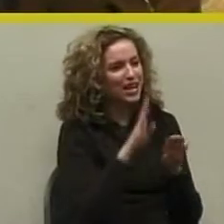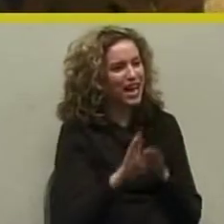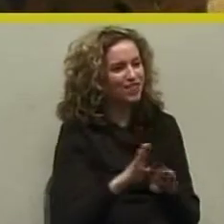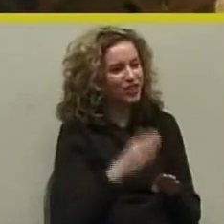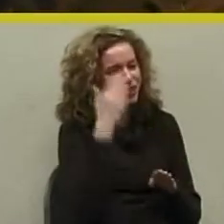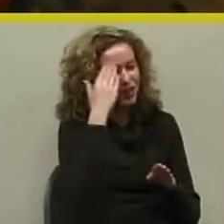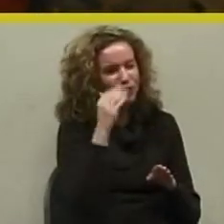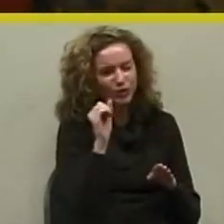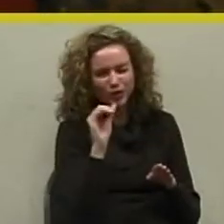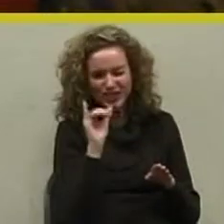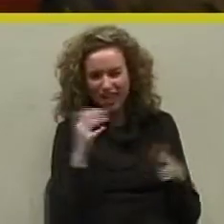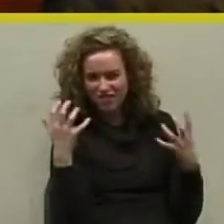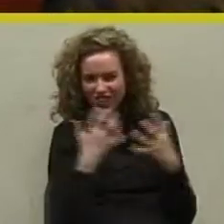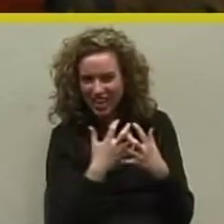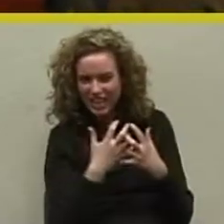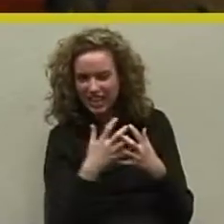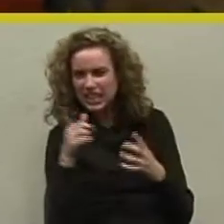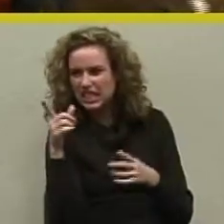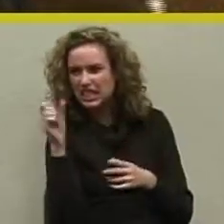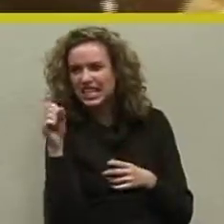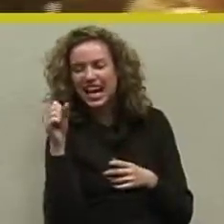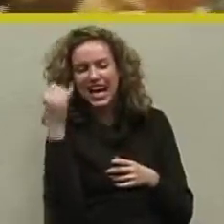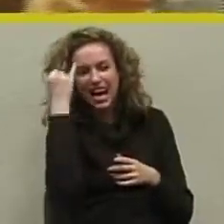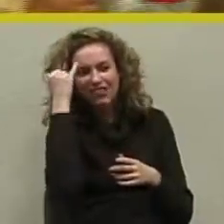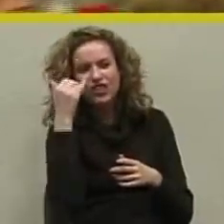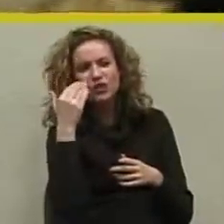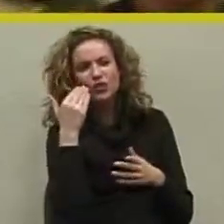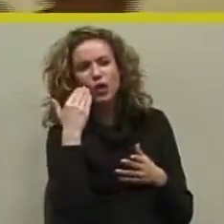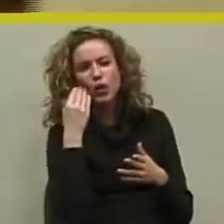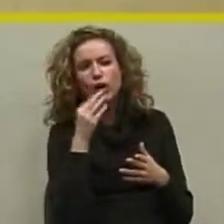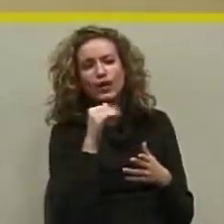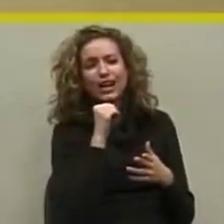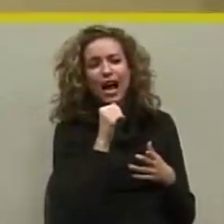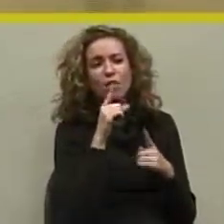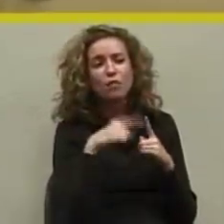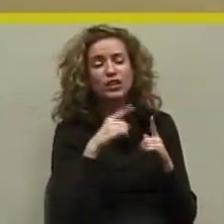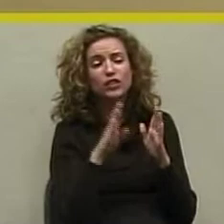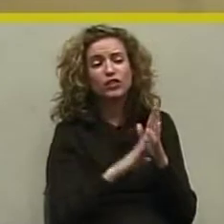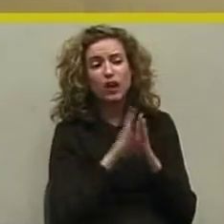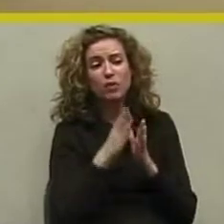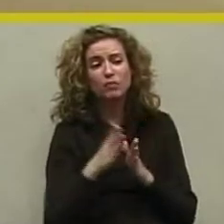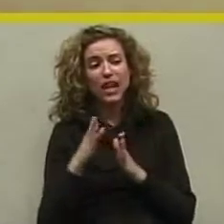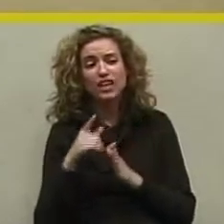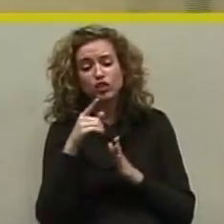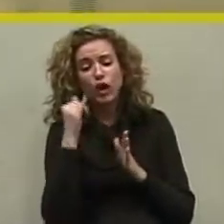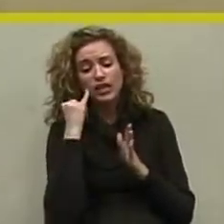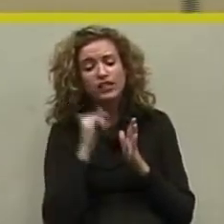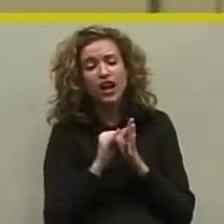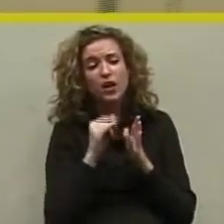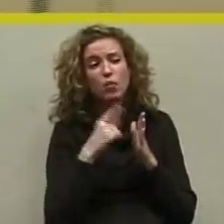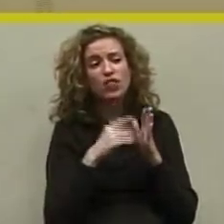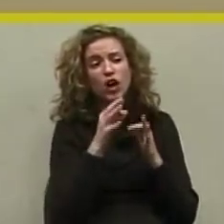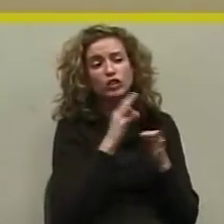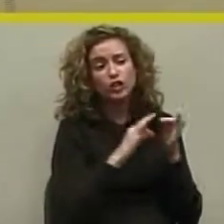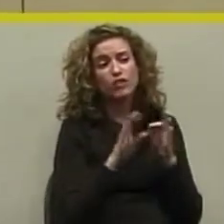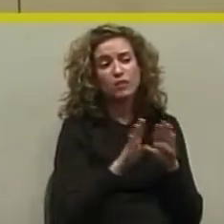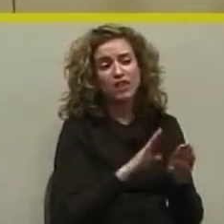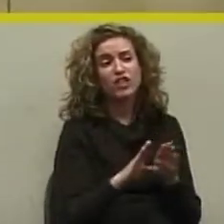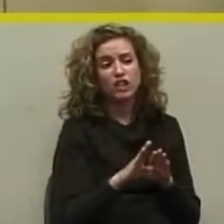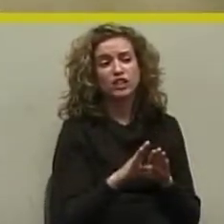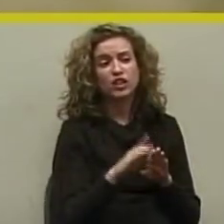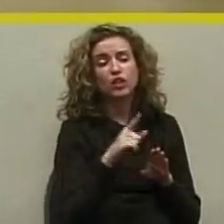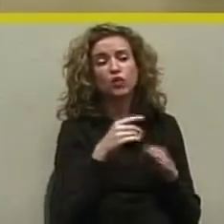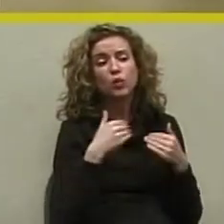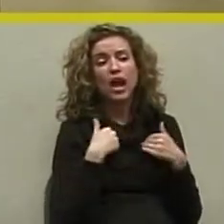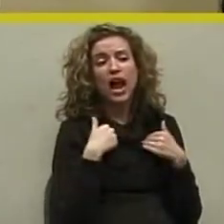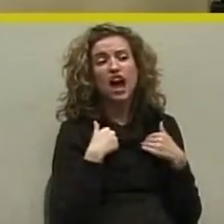kind of fit in here? Yeah, whether you know it or not, when you develop a behavior intervention plan and you identify what the alternative behavior is, you